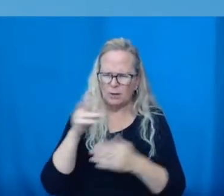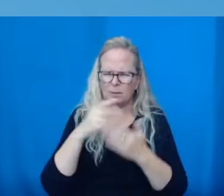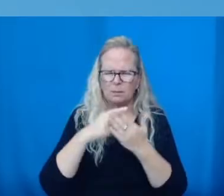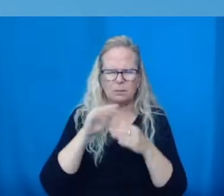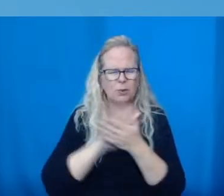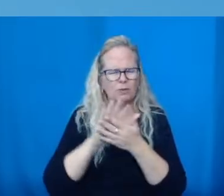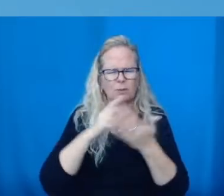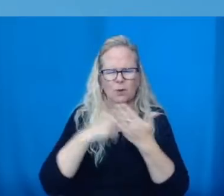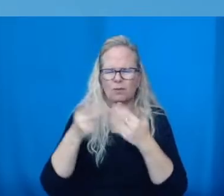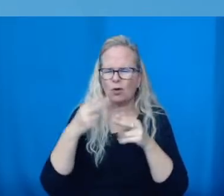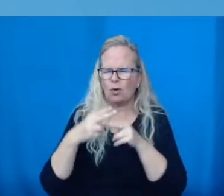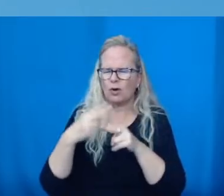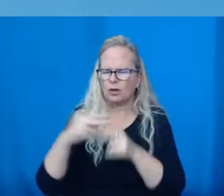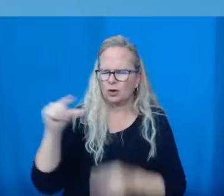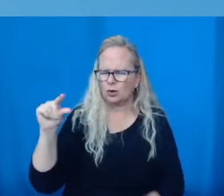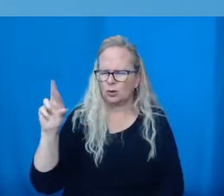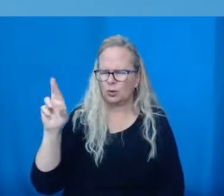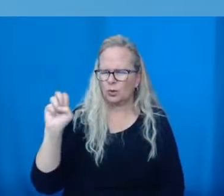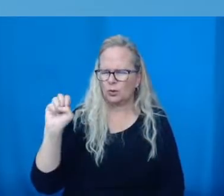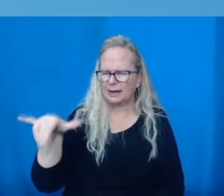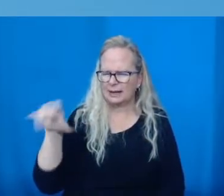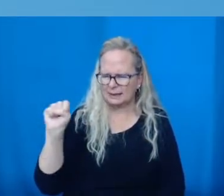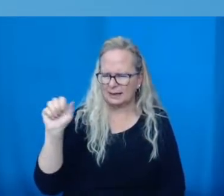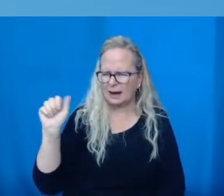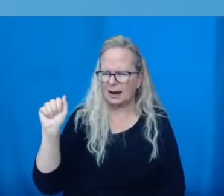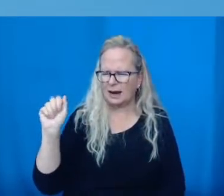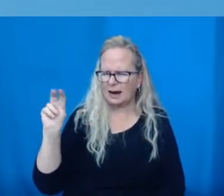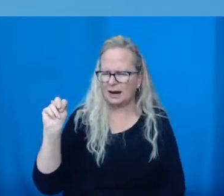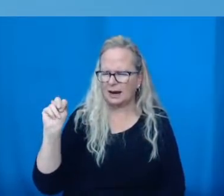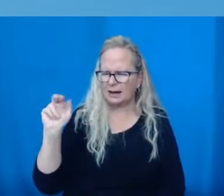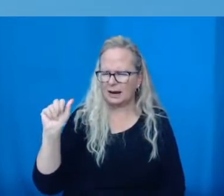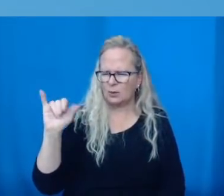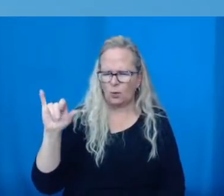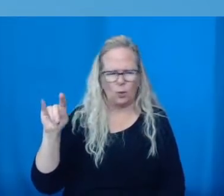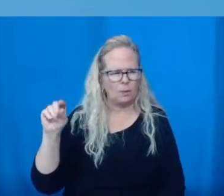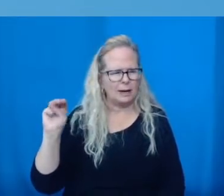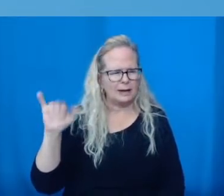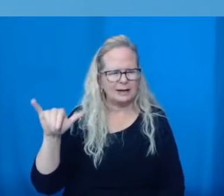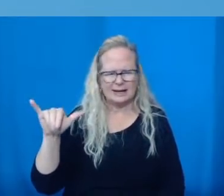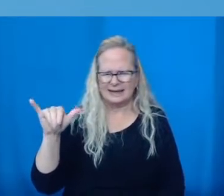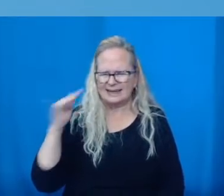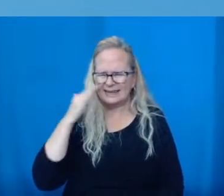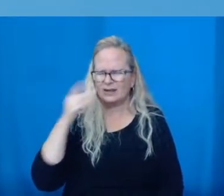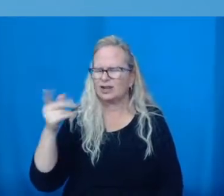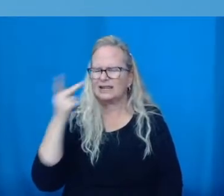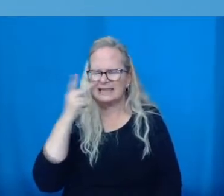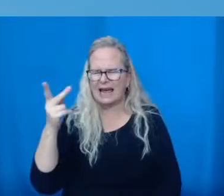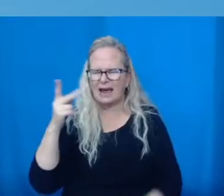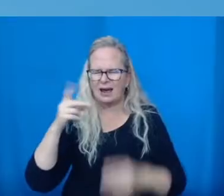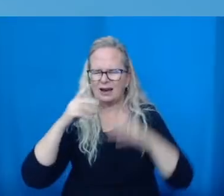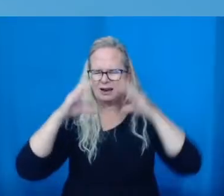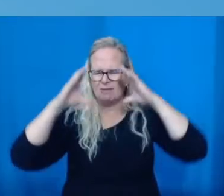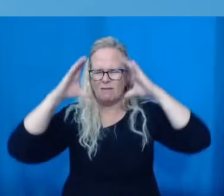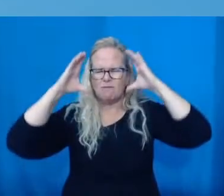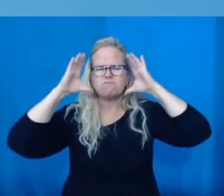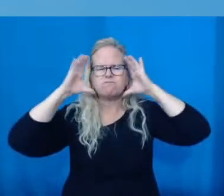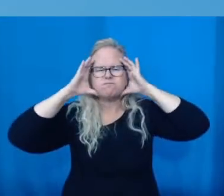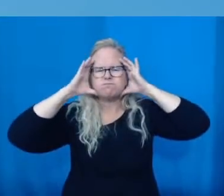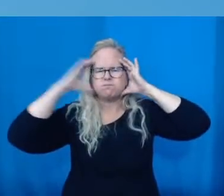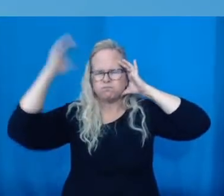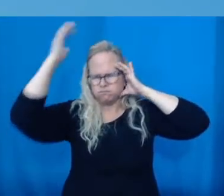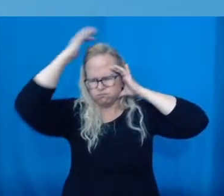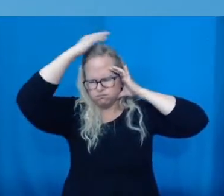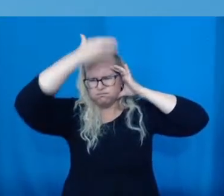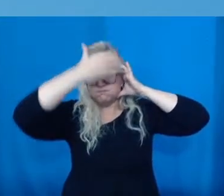So basically what happens with that, air is actually flushed over the front of the face and pushed out. So we're not so